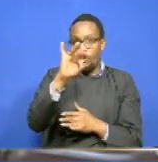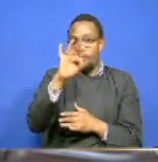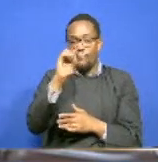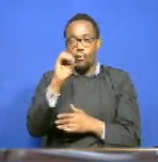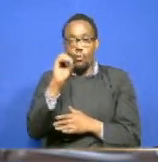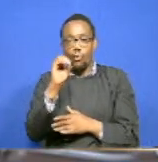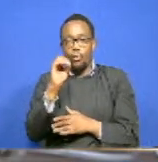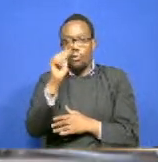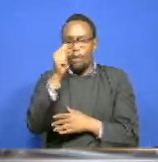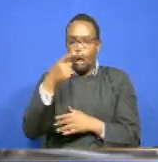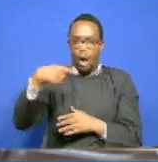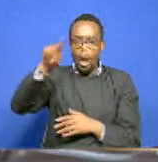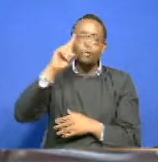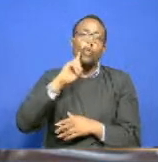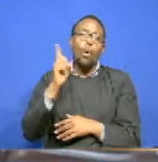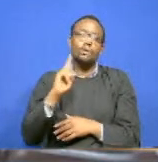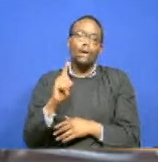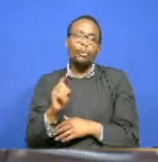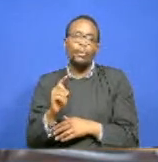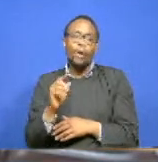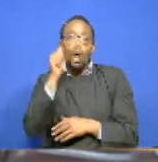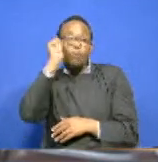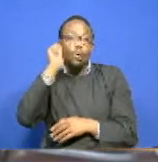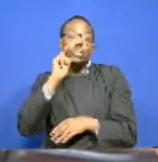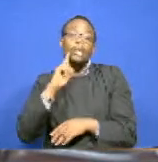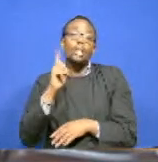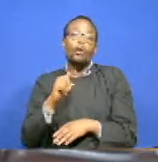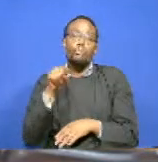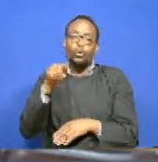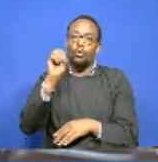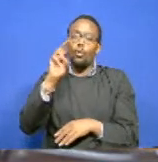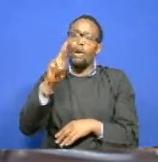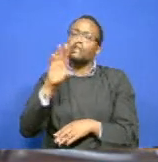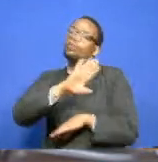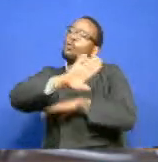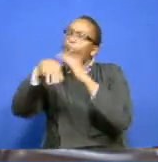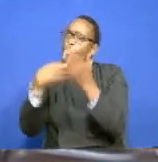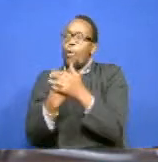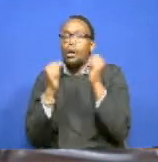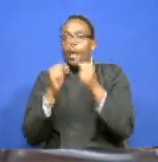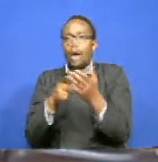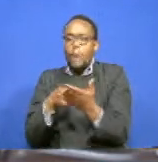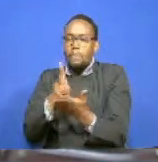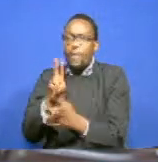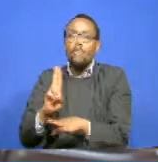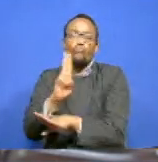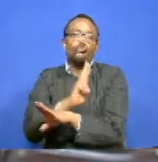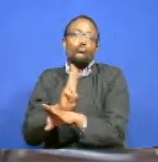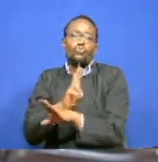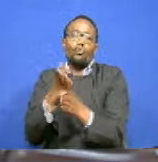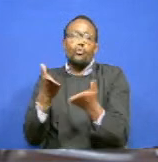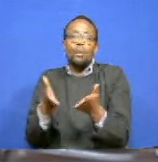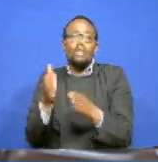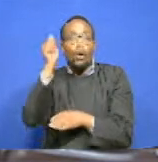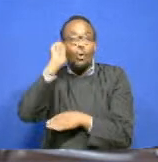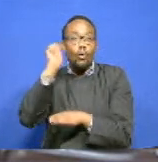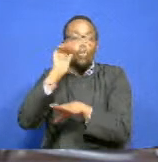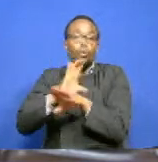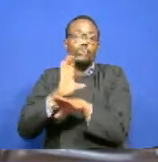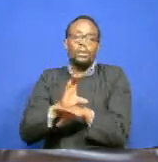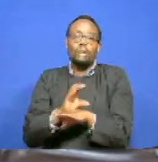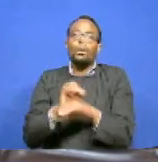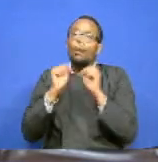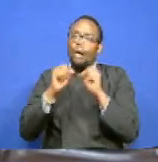info@allsaintsnairobi.org. Whether you are a member or non-member, they are now available for use here in the cathedral, and